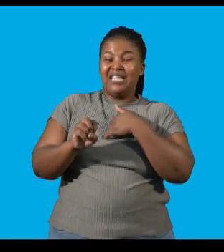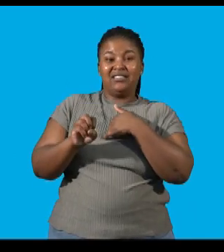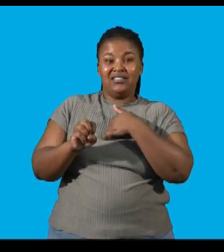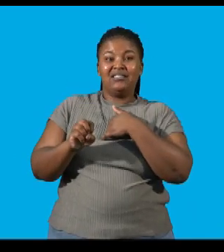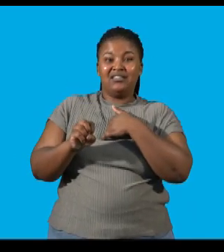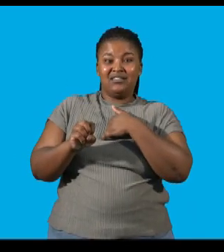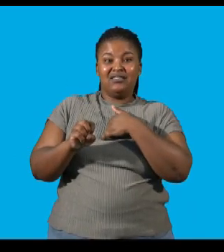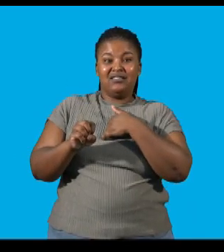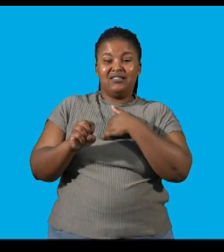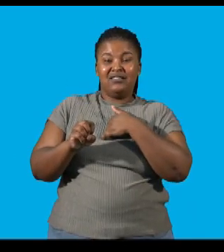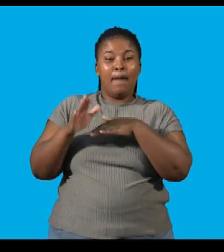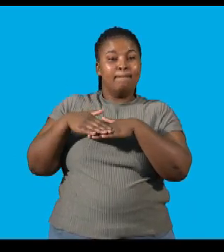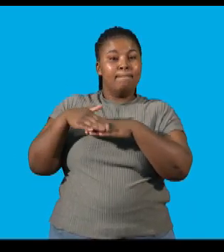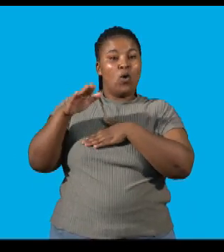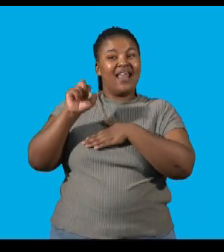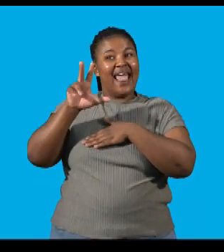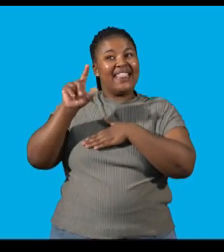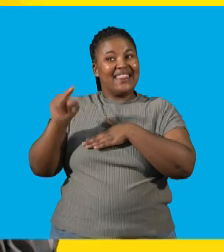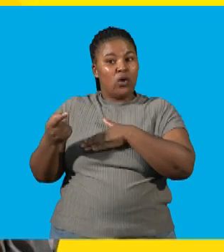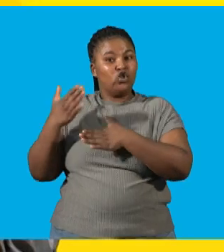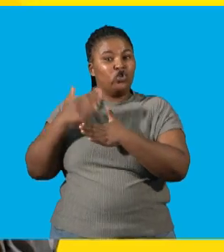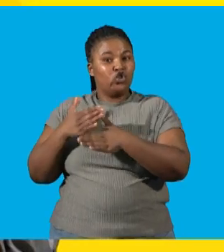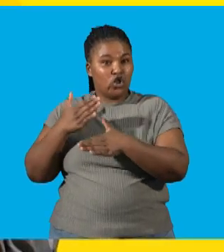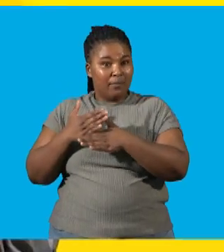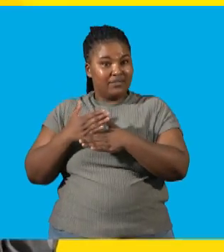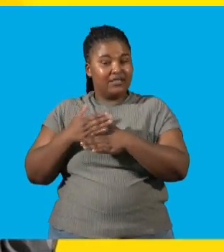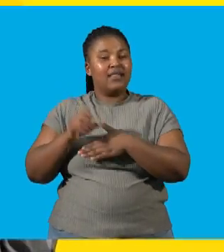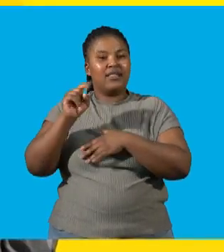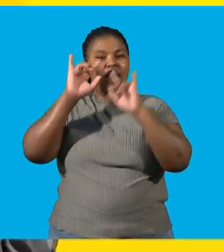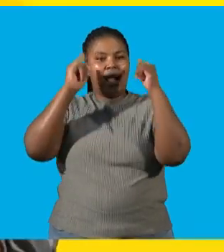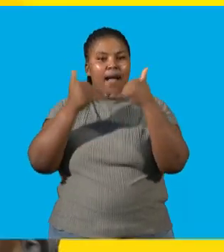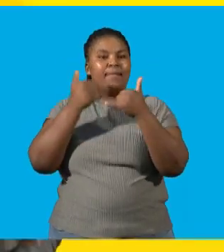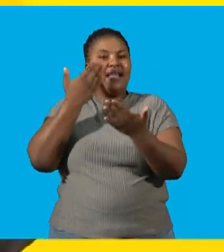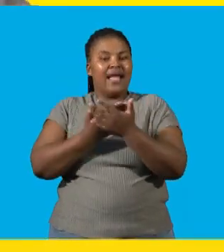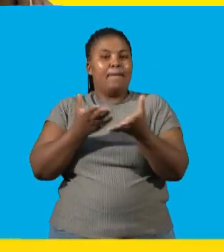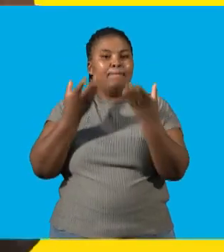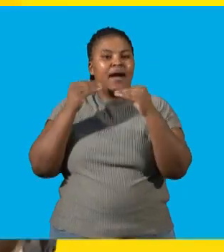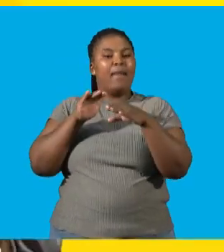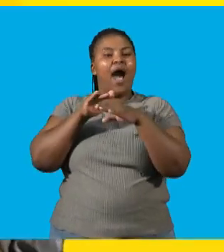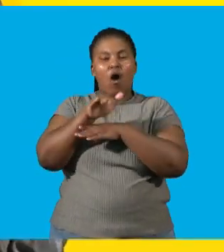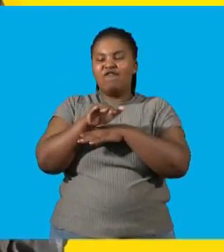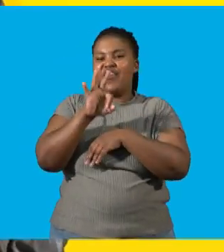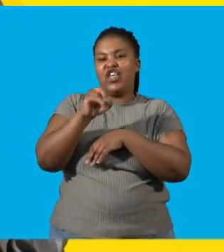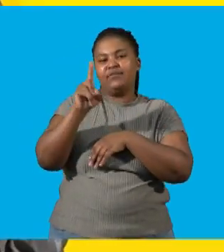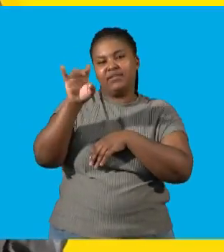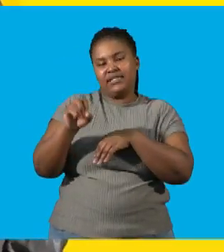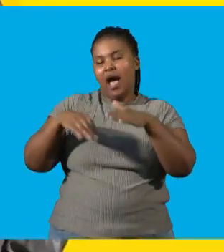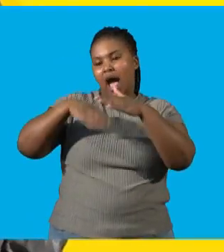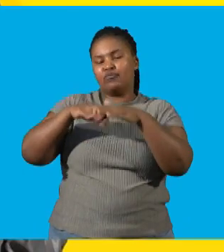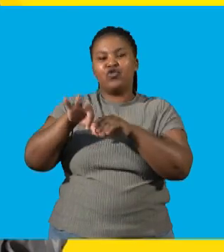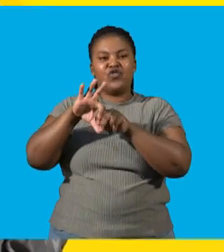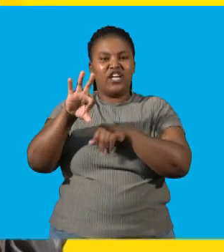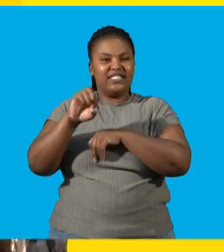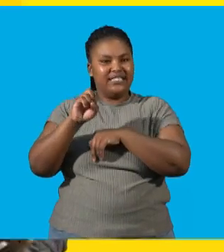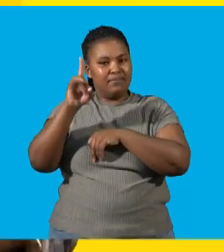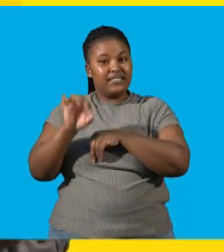30%, more than 8,000 jobs, that company can receive up to 30% of this